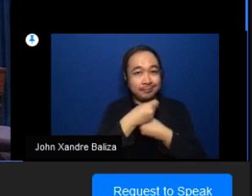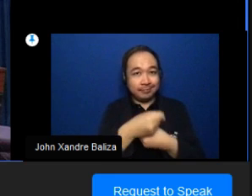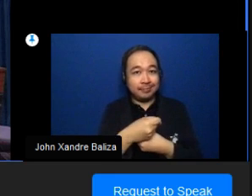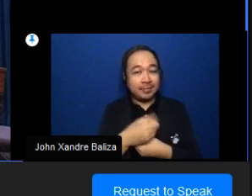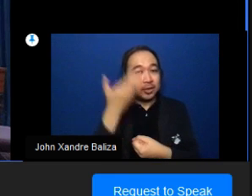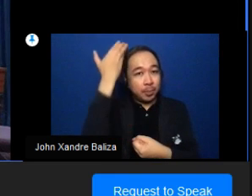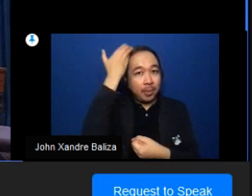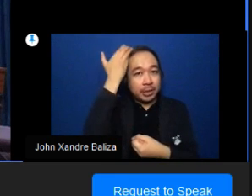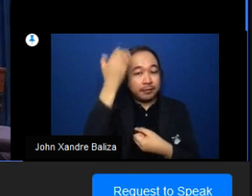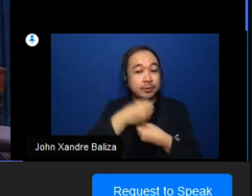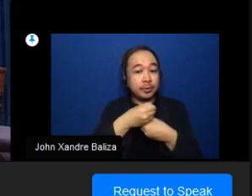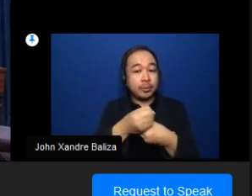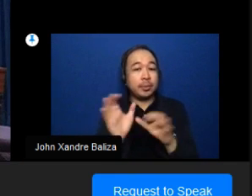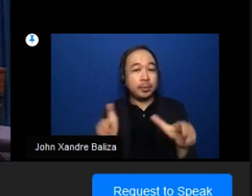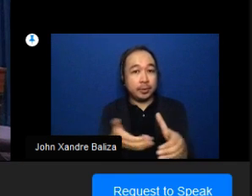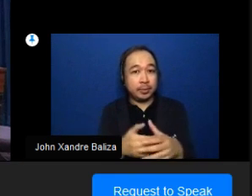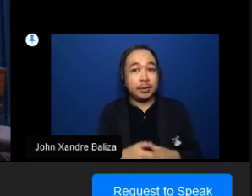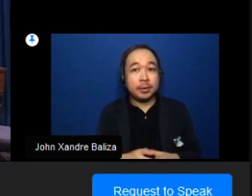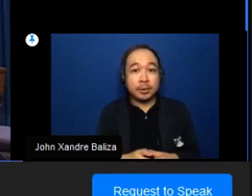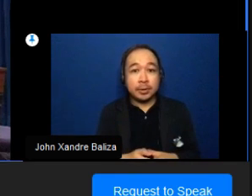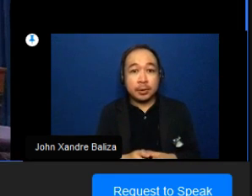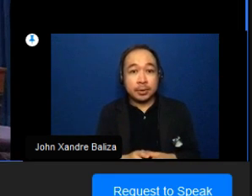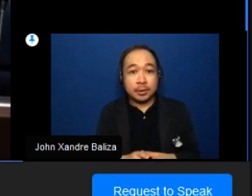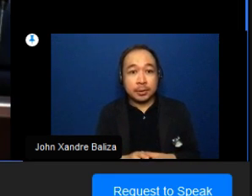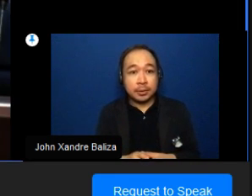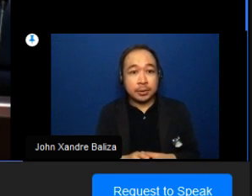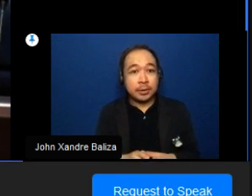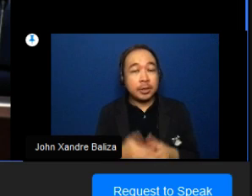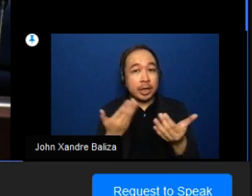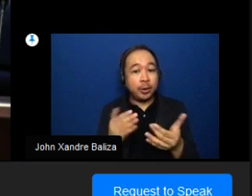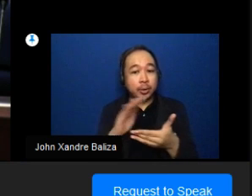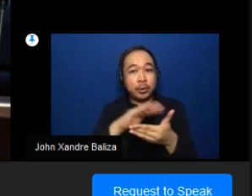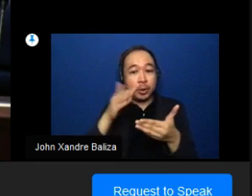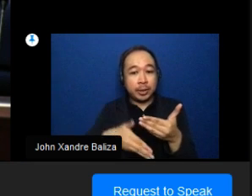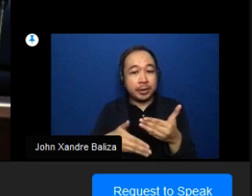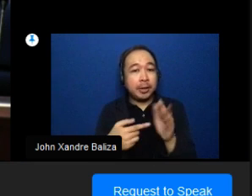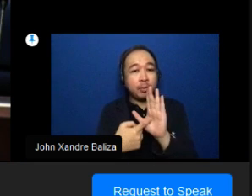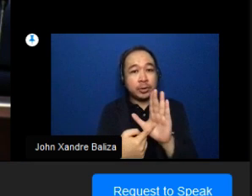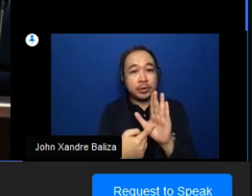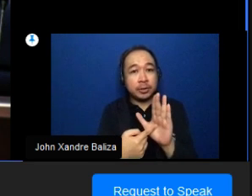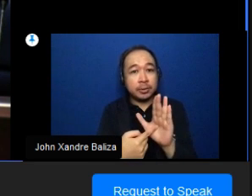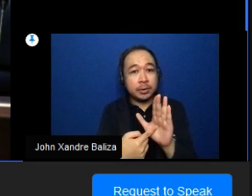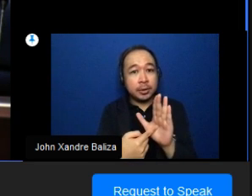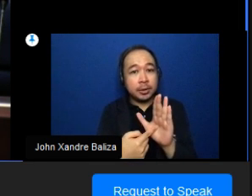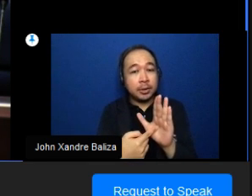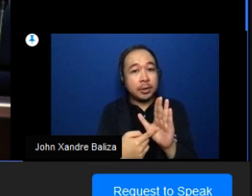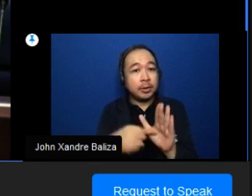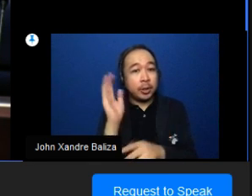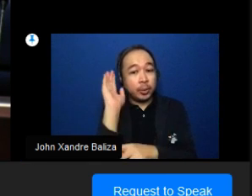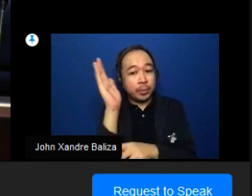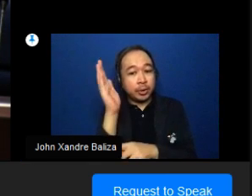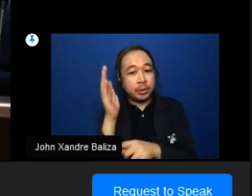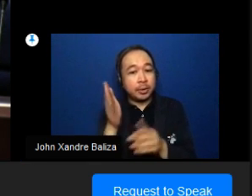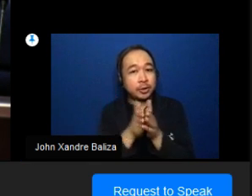I wish to express our sincere appreciation for the comprehensive presentation and for the substantive report issued under this agenda